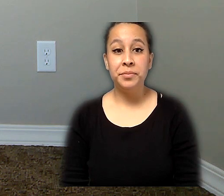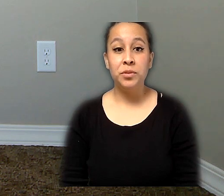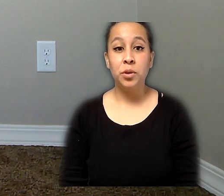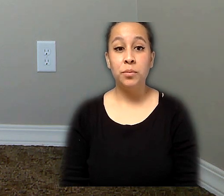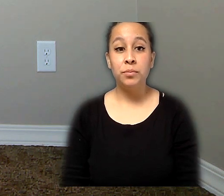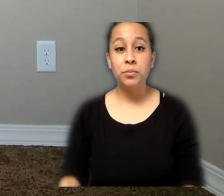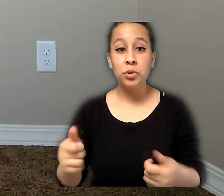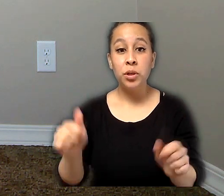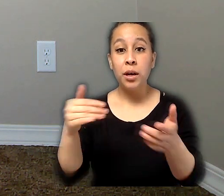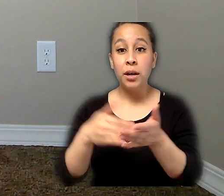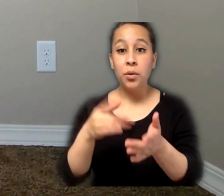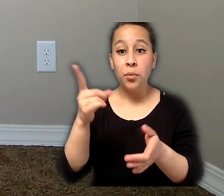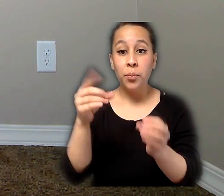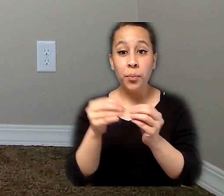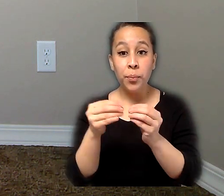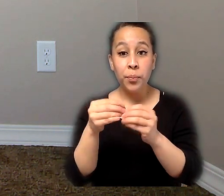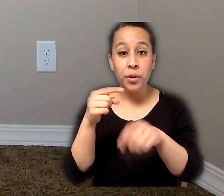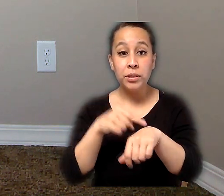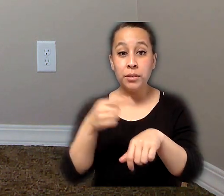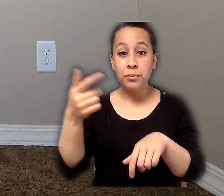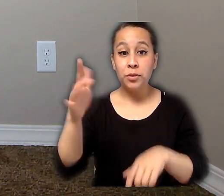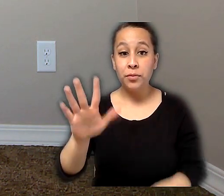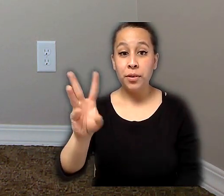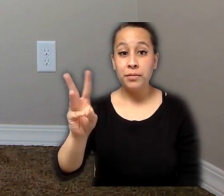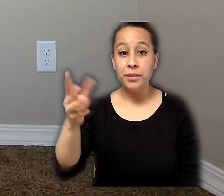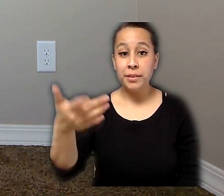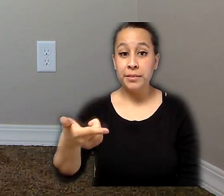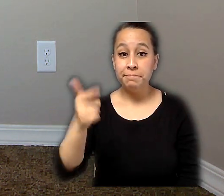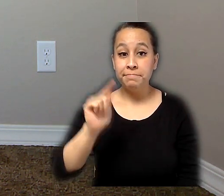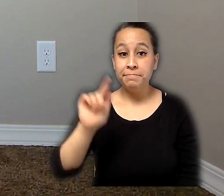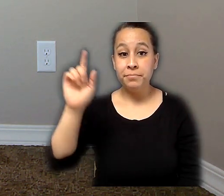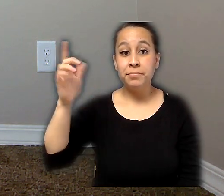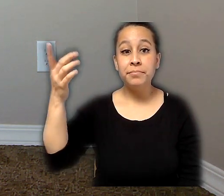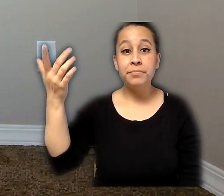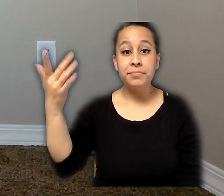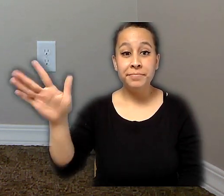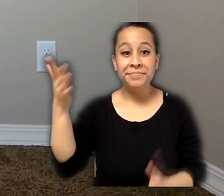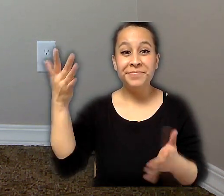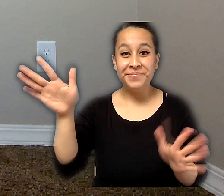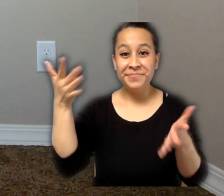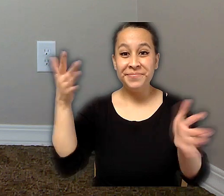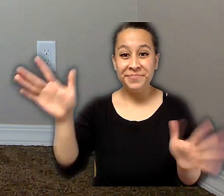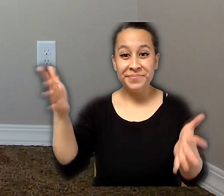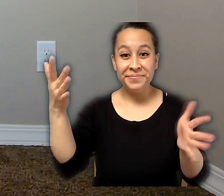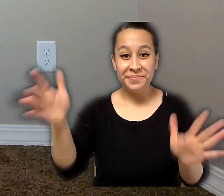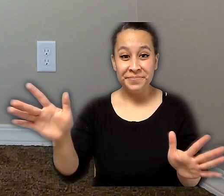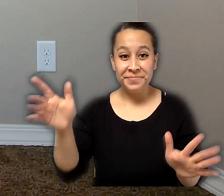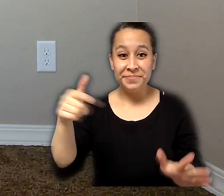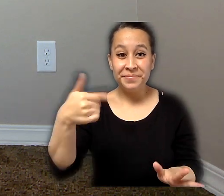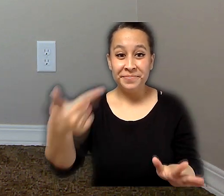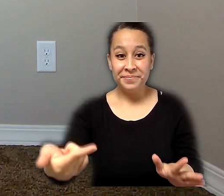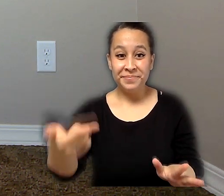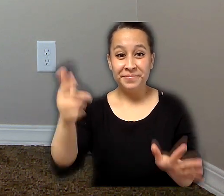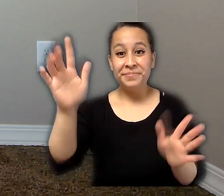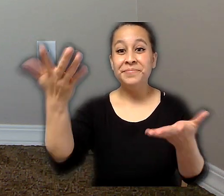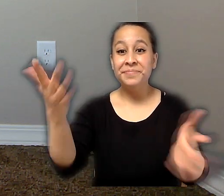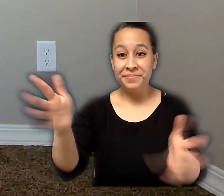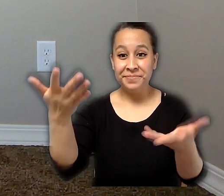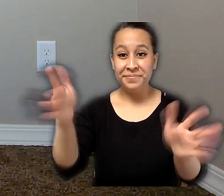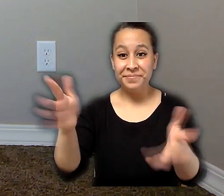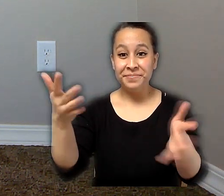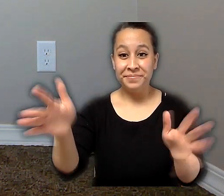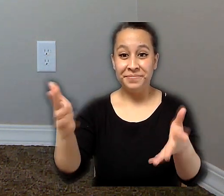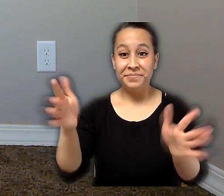on. 5, 6, I go. Tambourine and tambourine. Tambourine and tambourine. Yes,